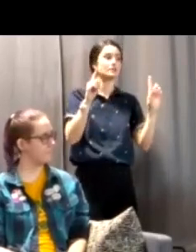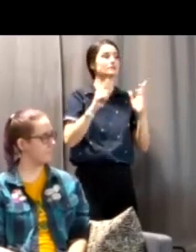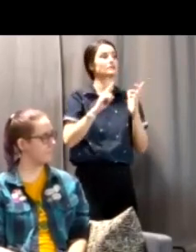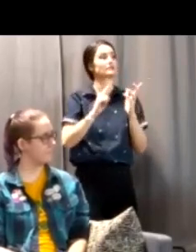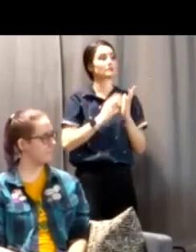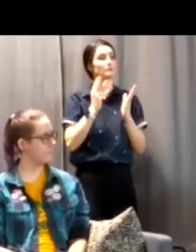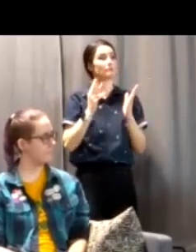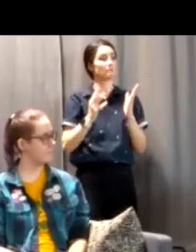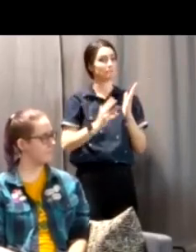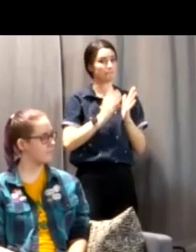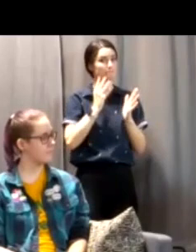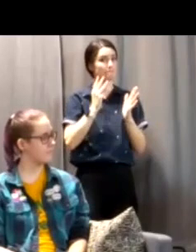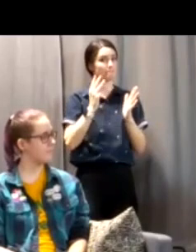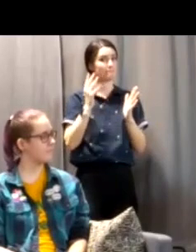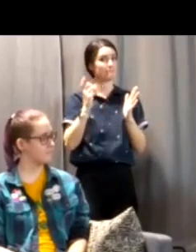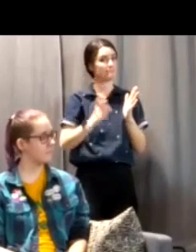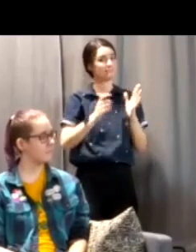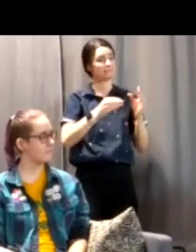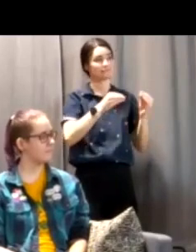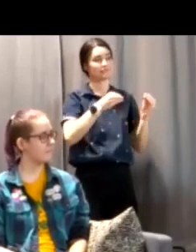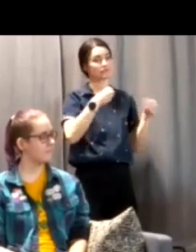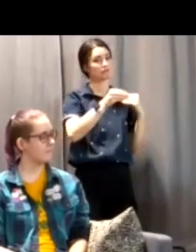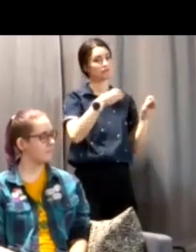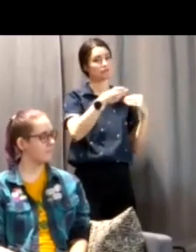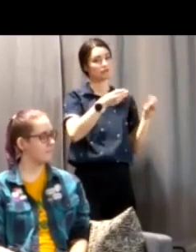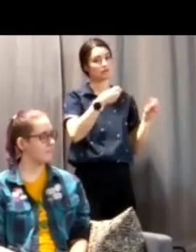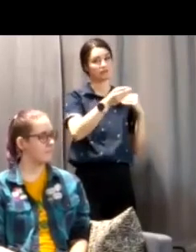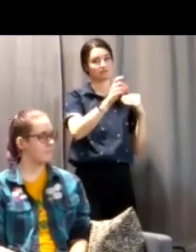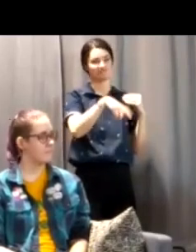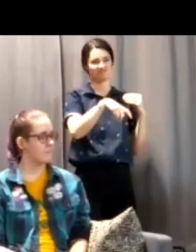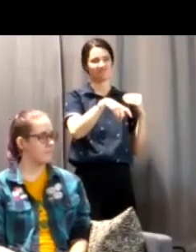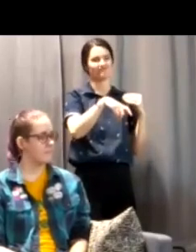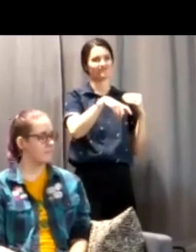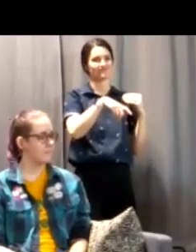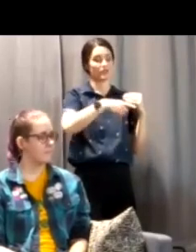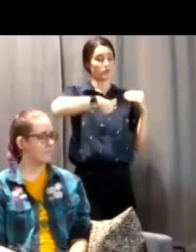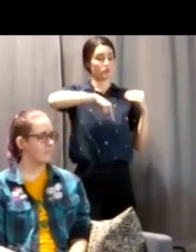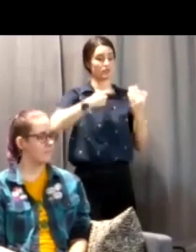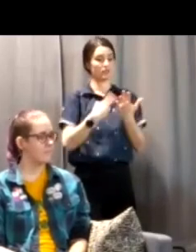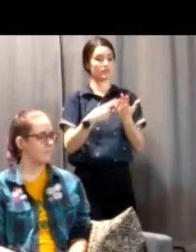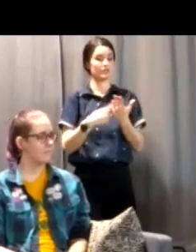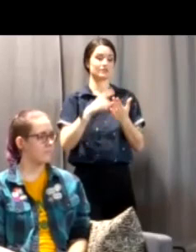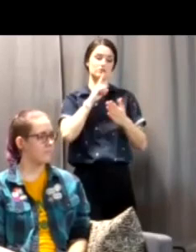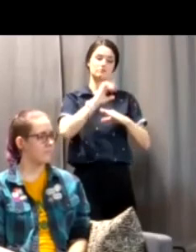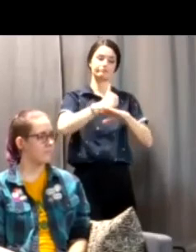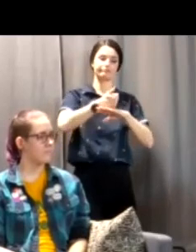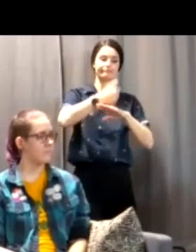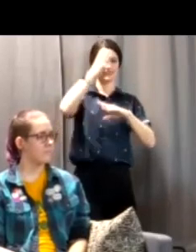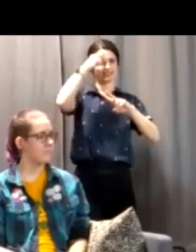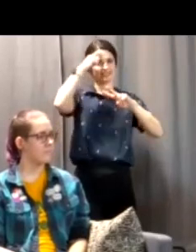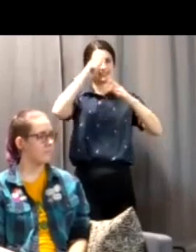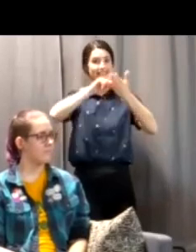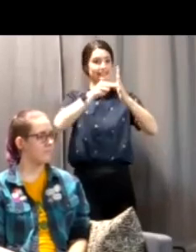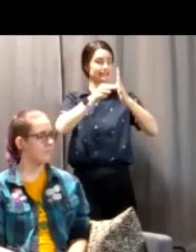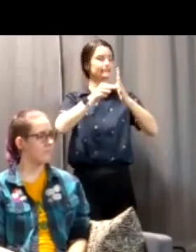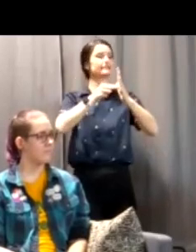little compromise. We talk about how intent doesn't really matter anymore, and it's only about